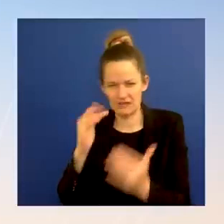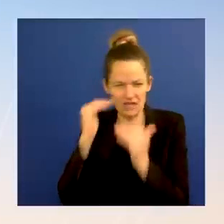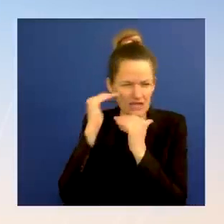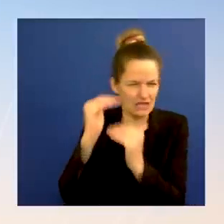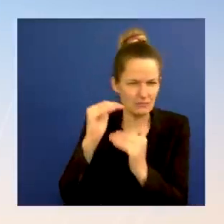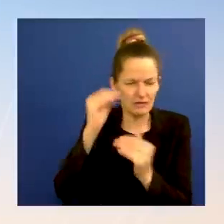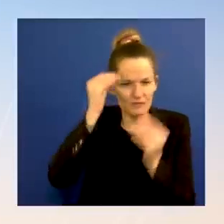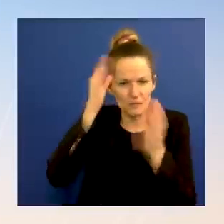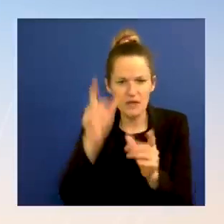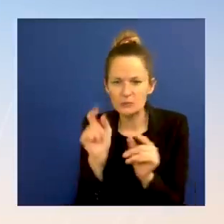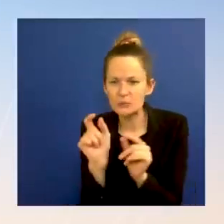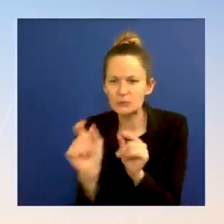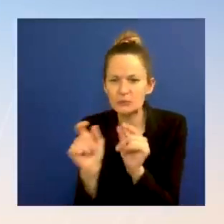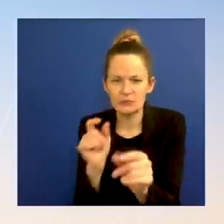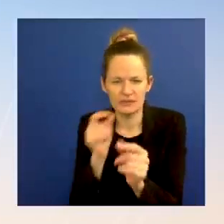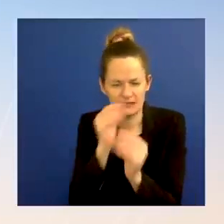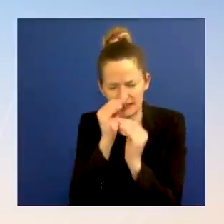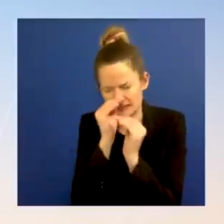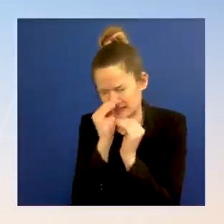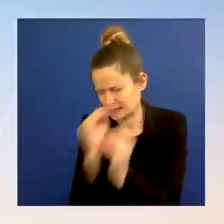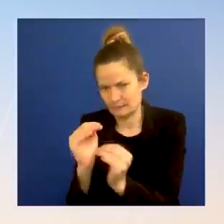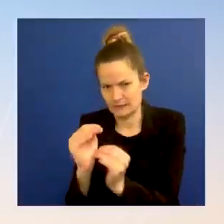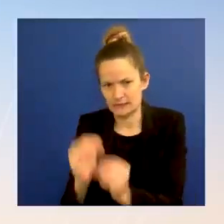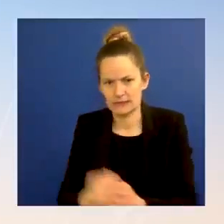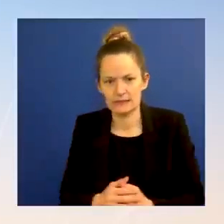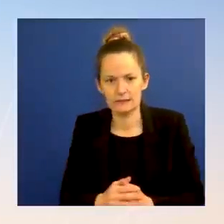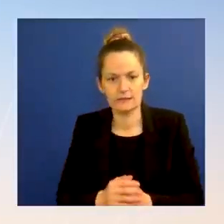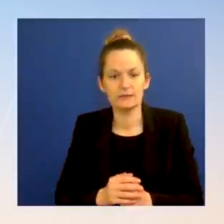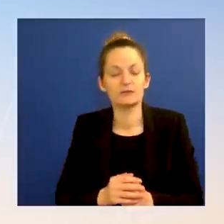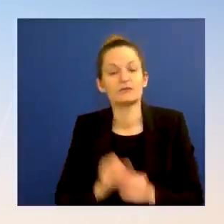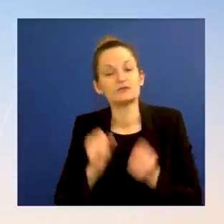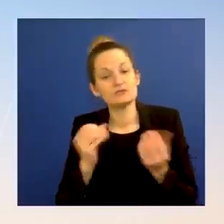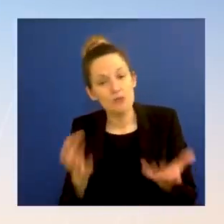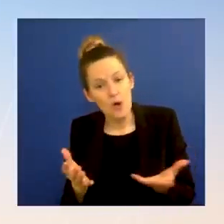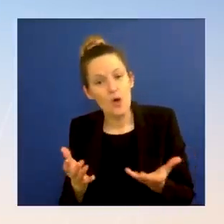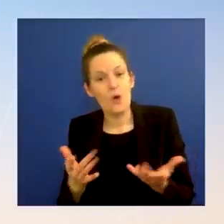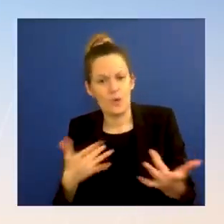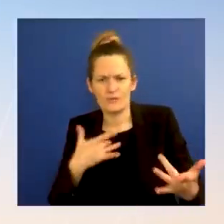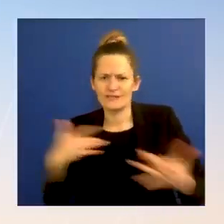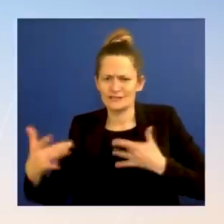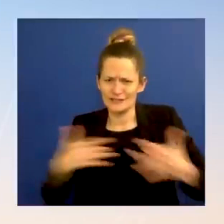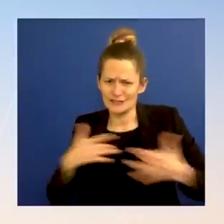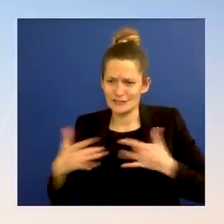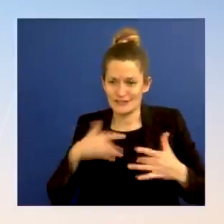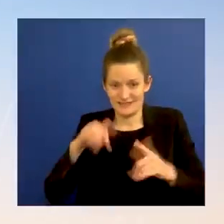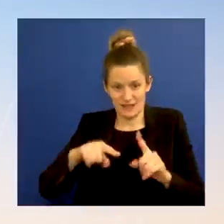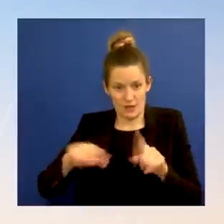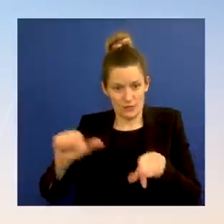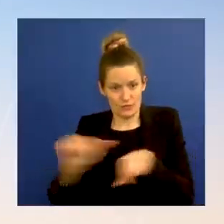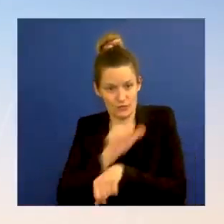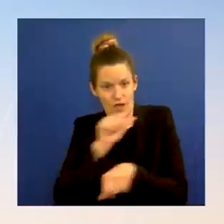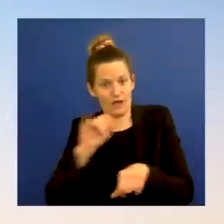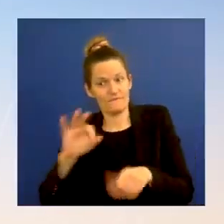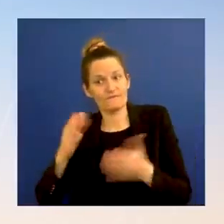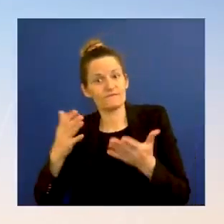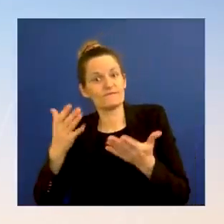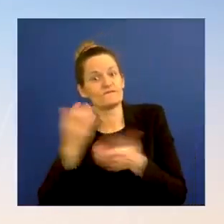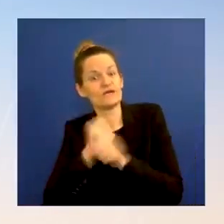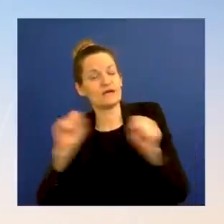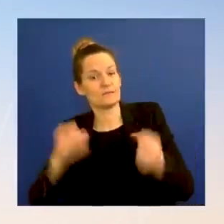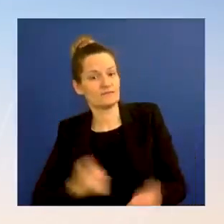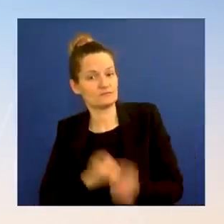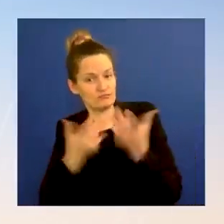concerned about this and concerned about the threat on freedom of speech in the country. One other completely unrelated